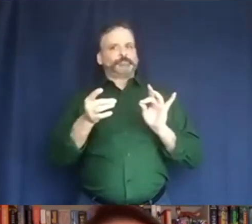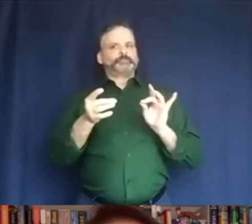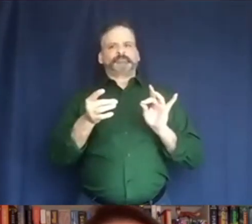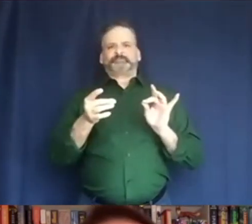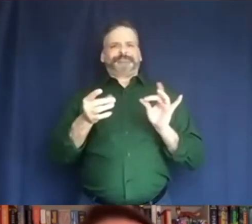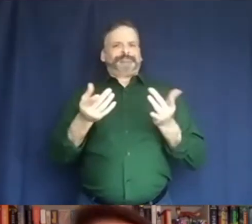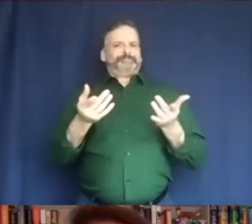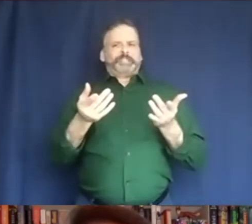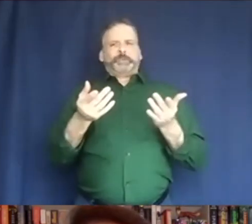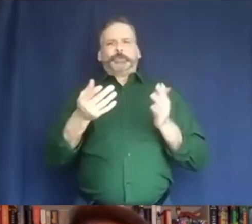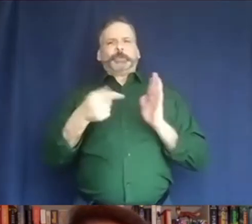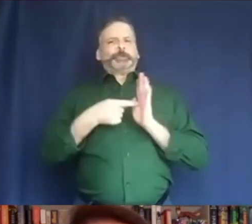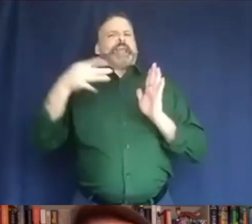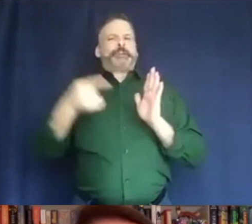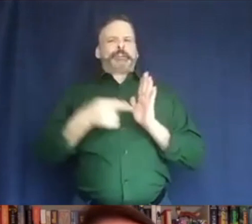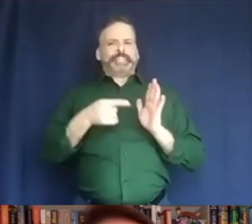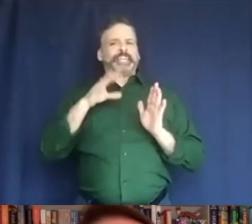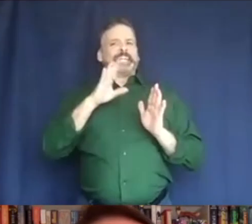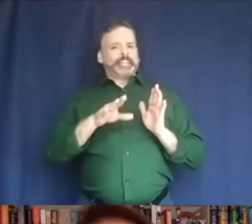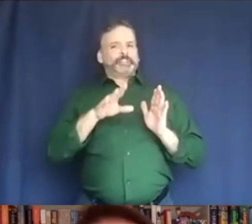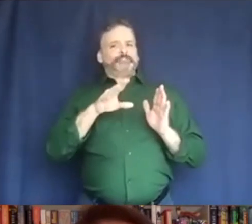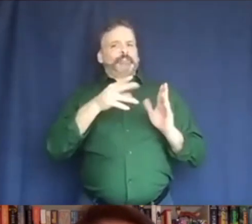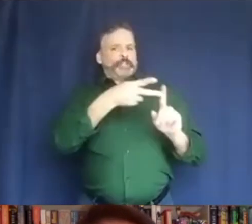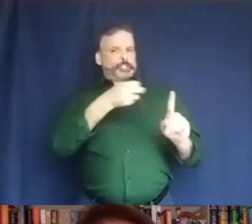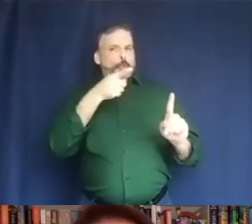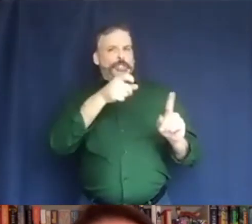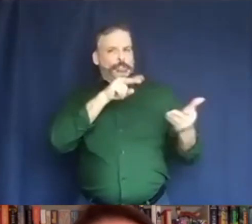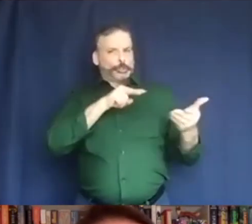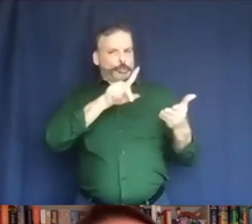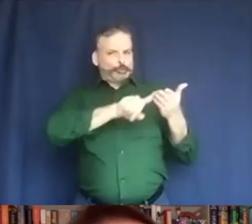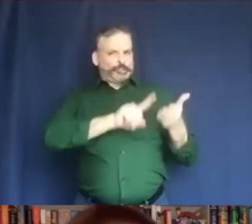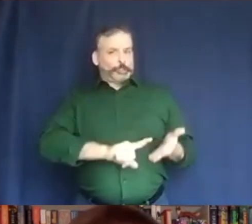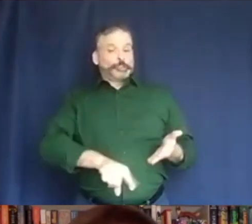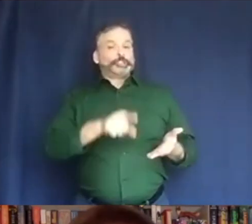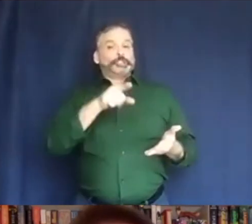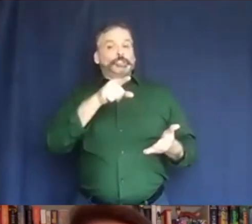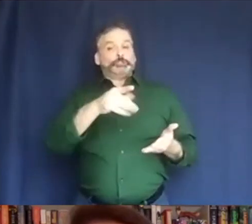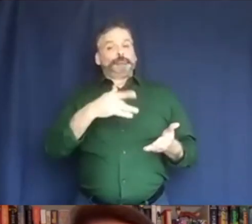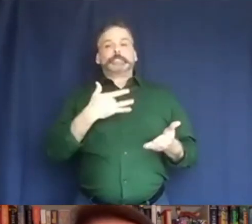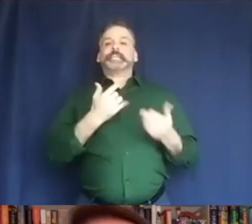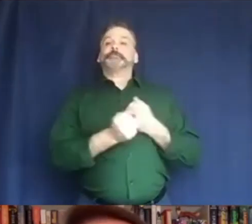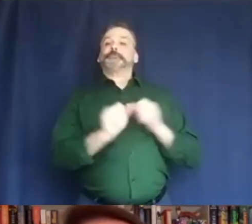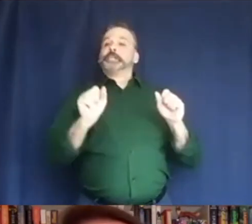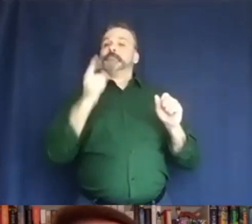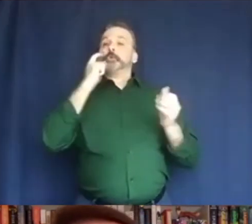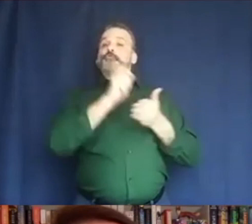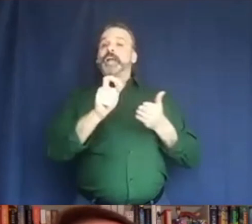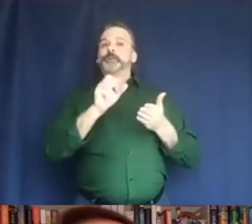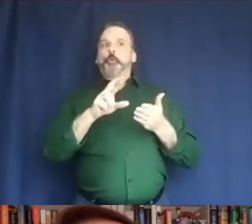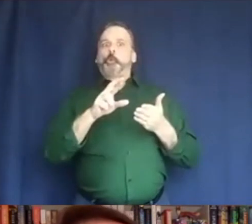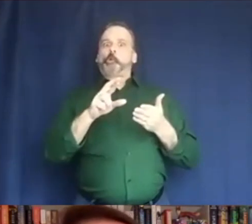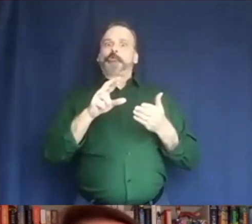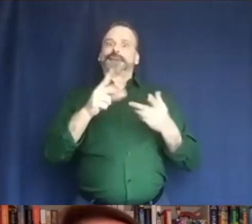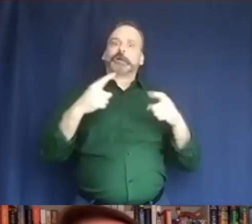little in the sources you were looking at. So is that something that you find to be freeing or difficult? And how do you go